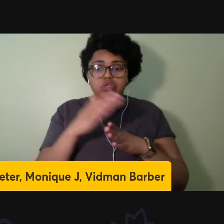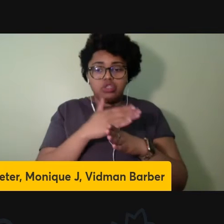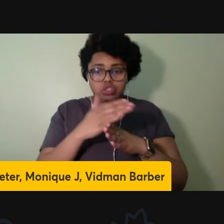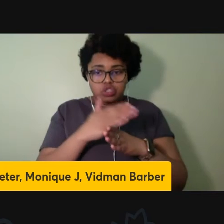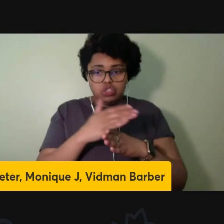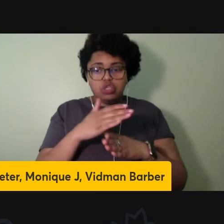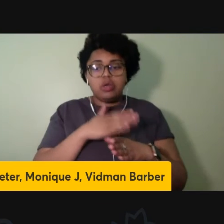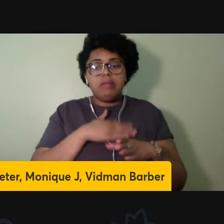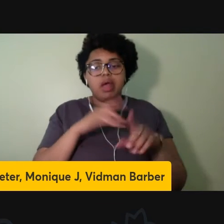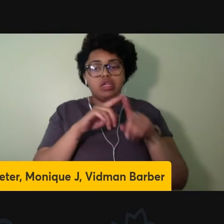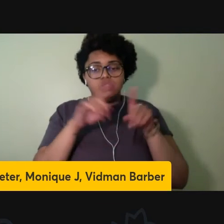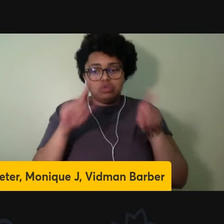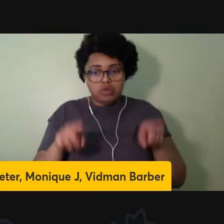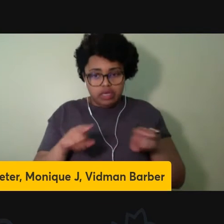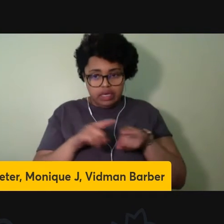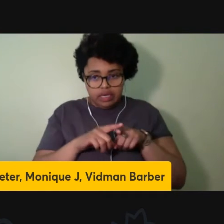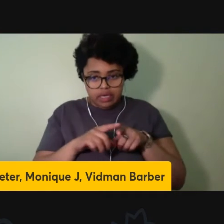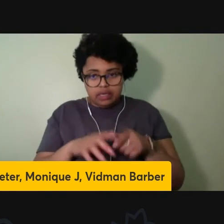screen. I